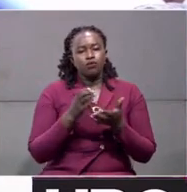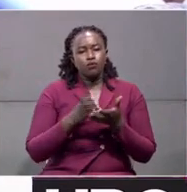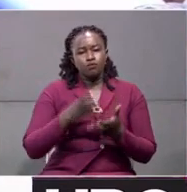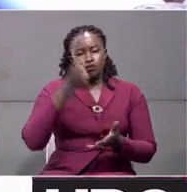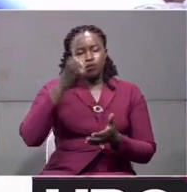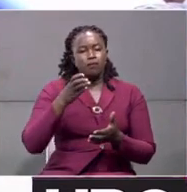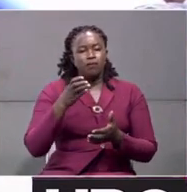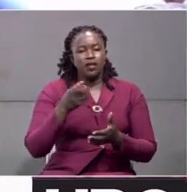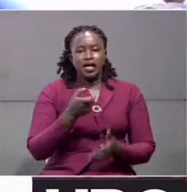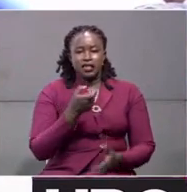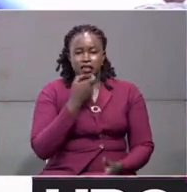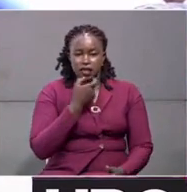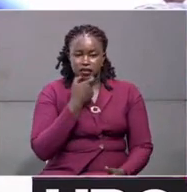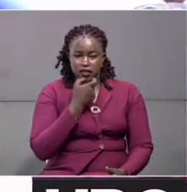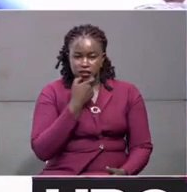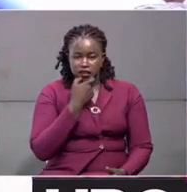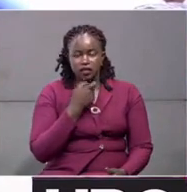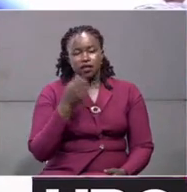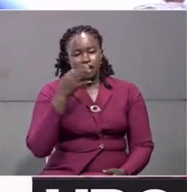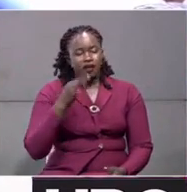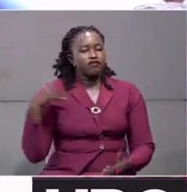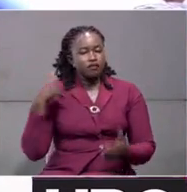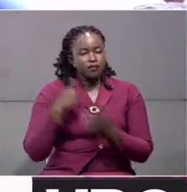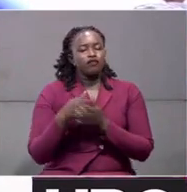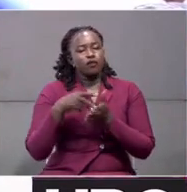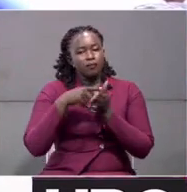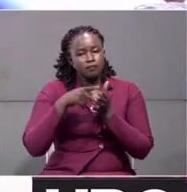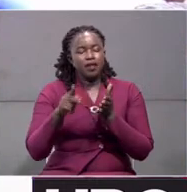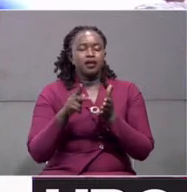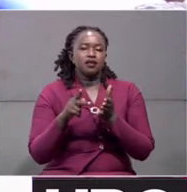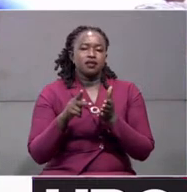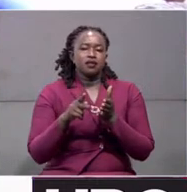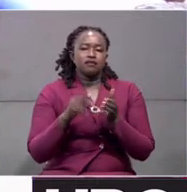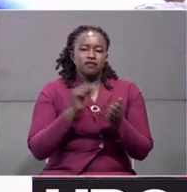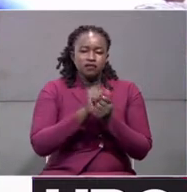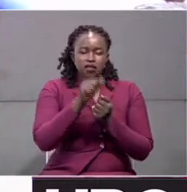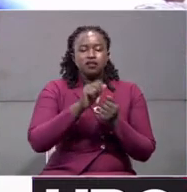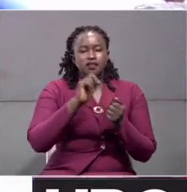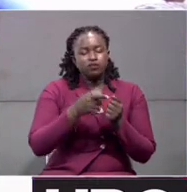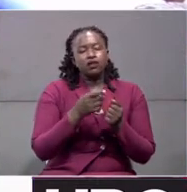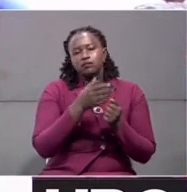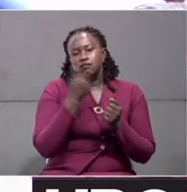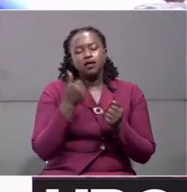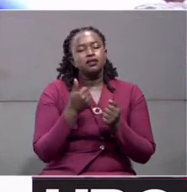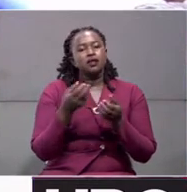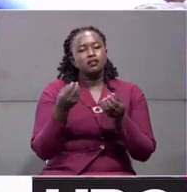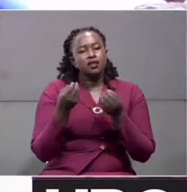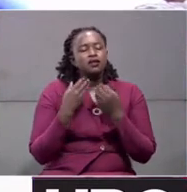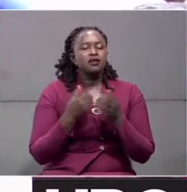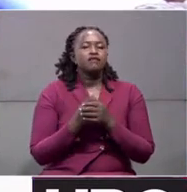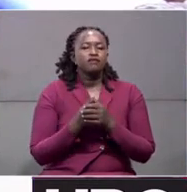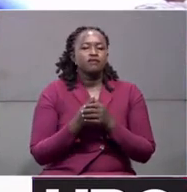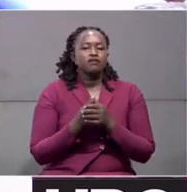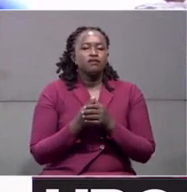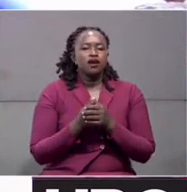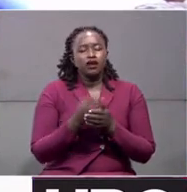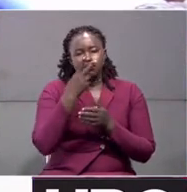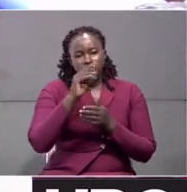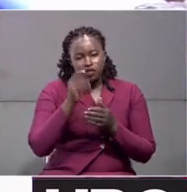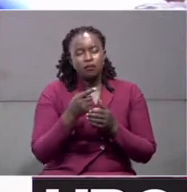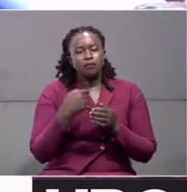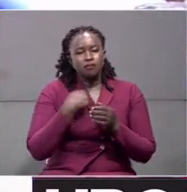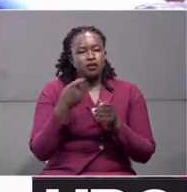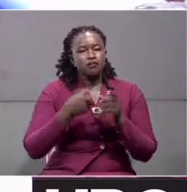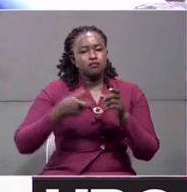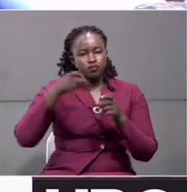bwe kiba kibadde nga bakituguza gumu kitundu kijje wano nga kya mitwalo egyo nze nyongereko nusu zange bitaano kibere nga